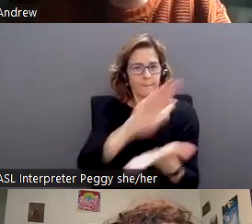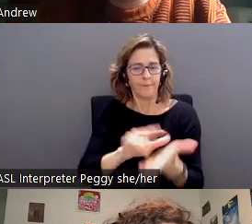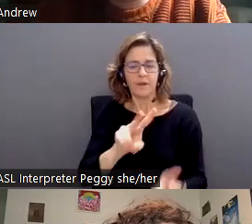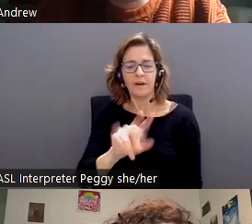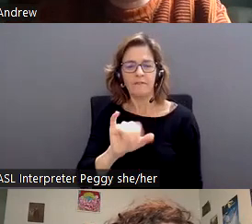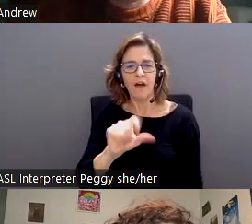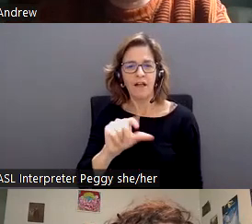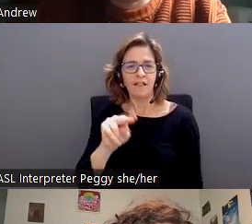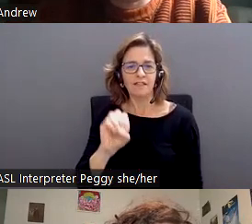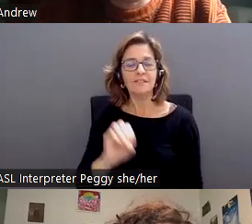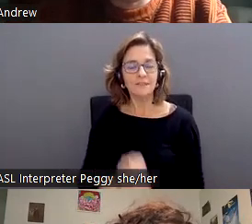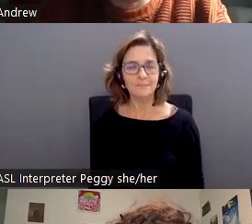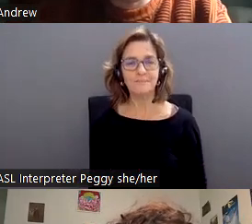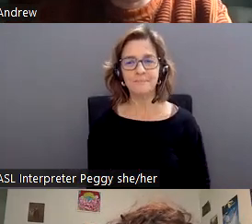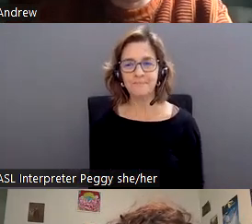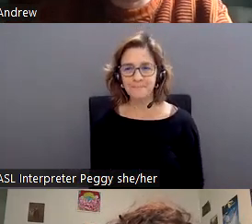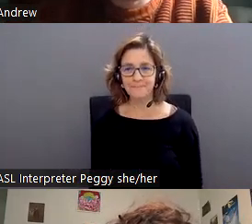Okay.